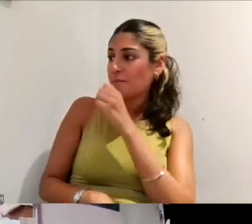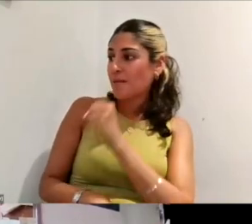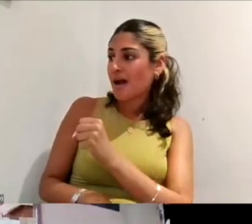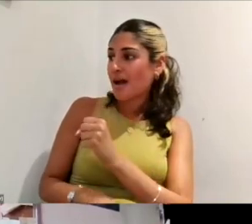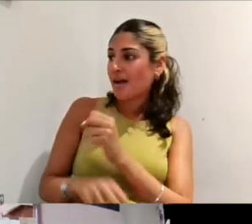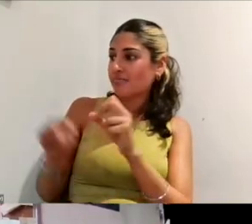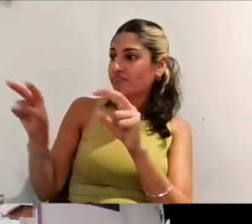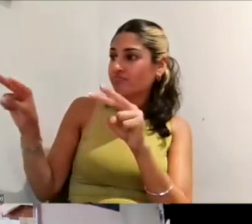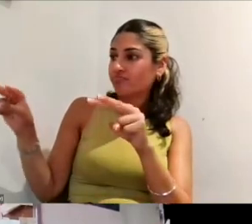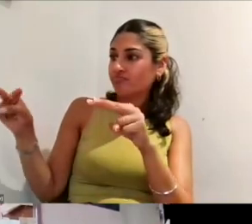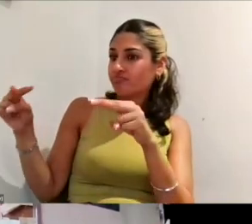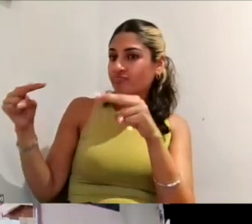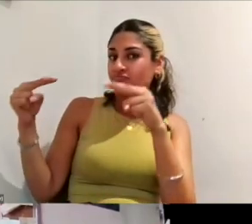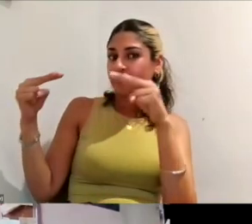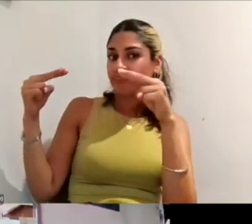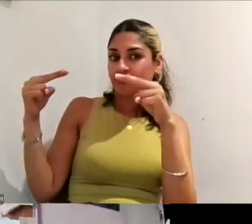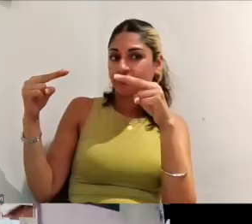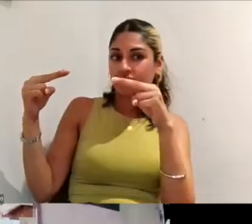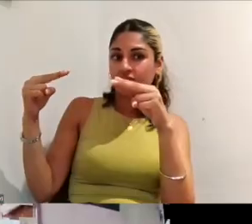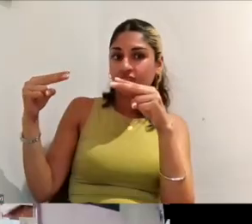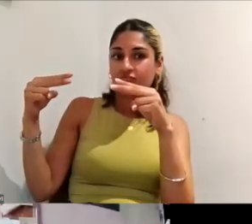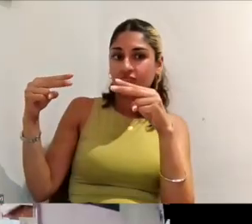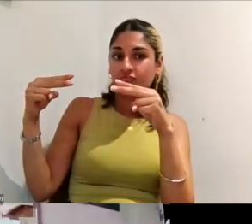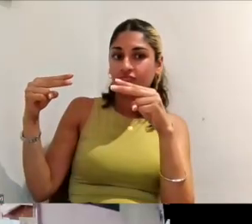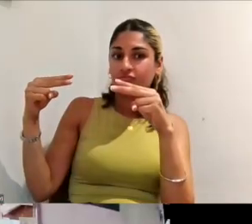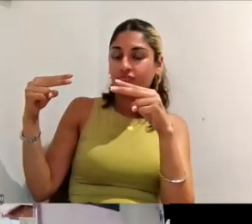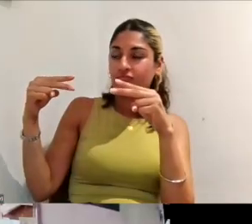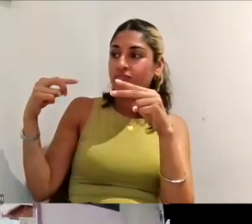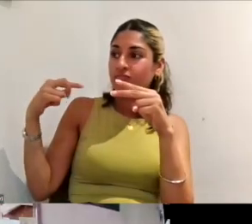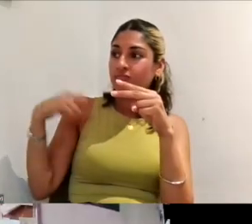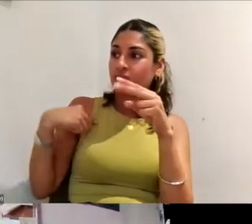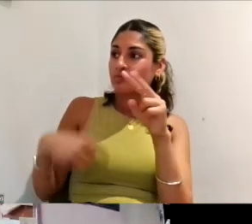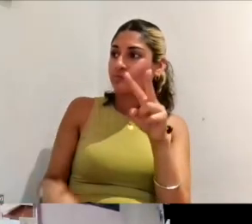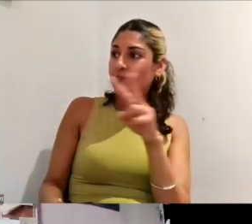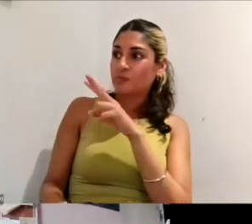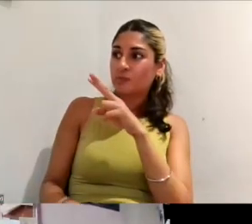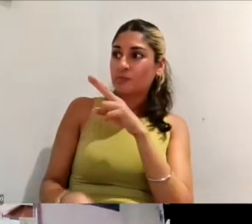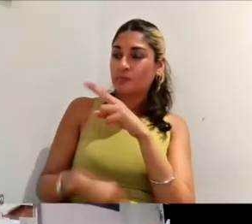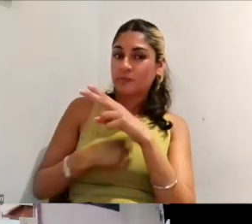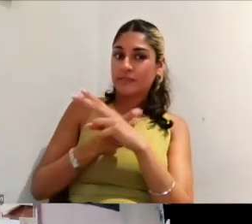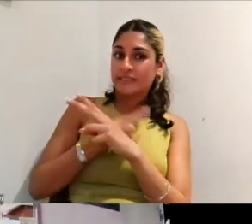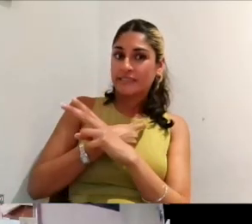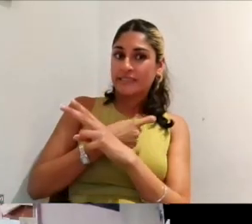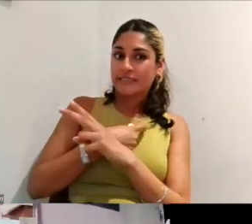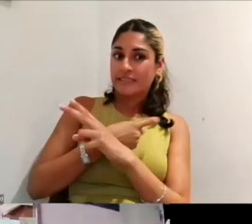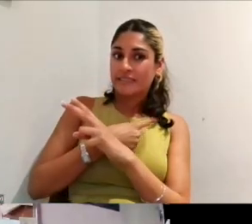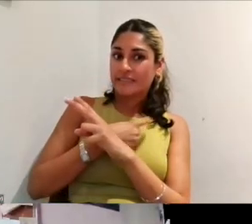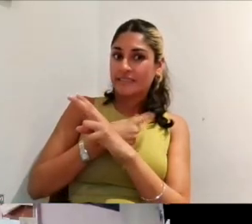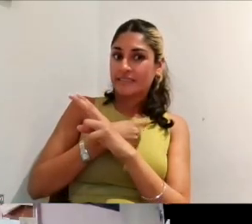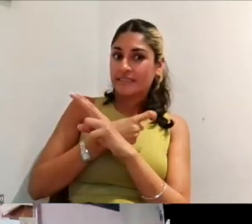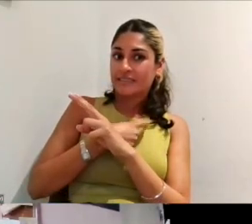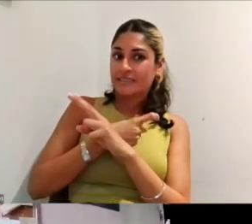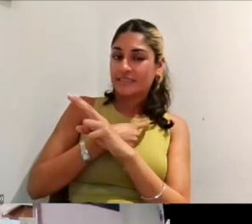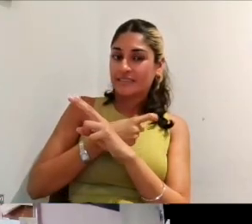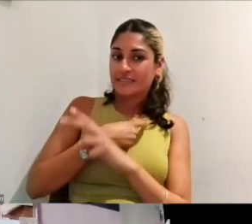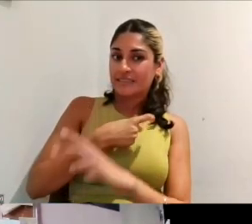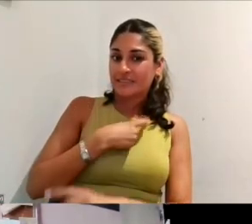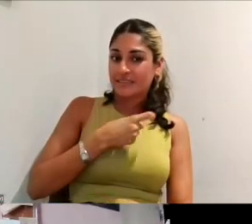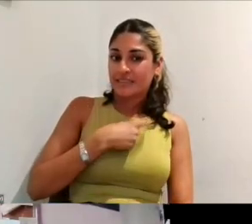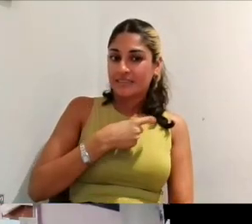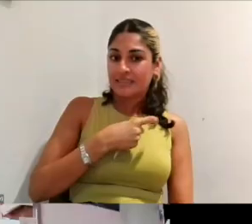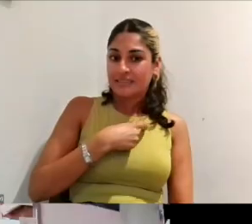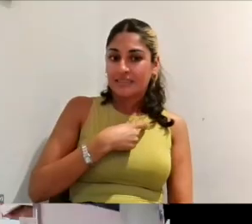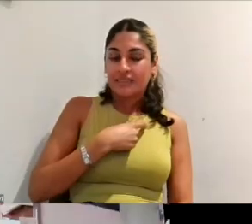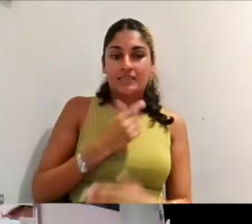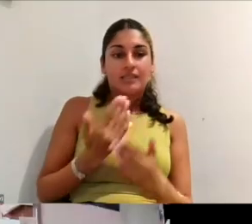eyes. I stood next to him, heartbeat like clockworks, opening a new